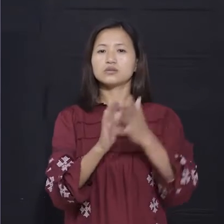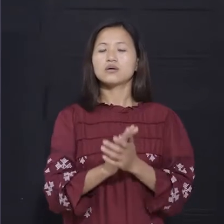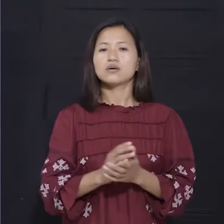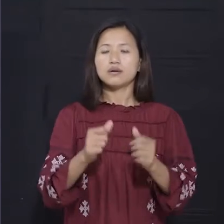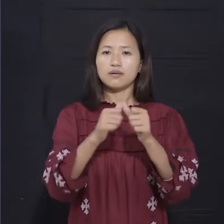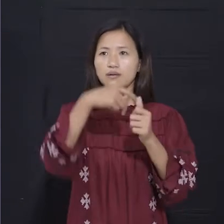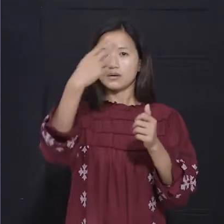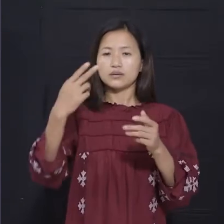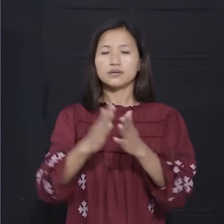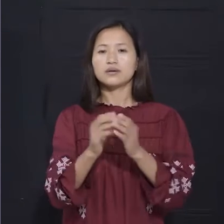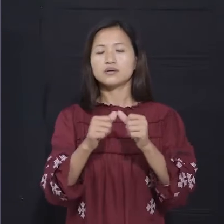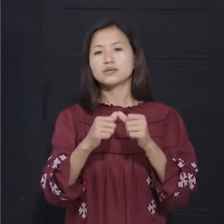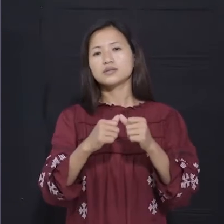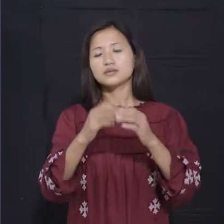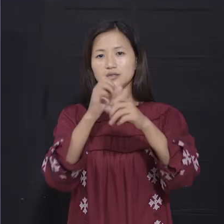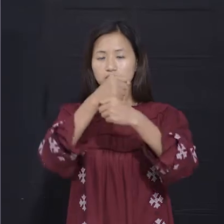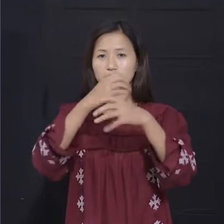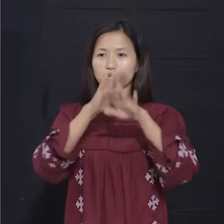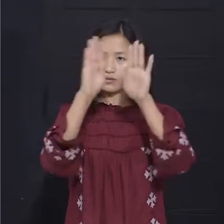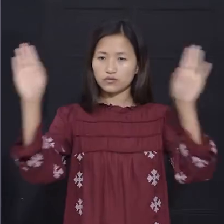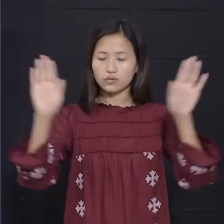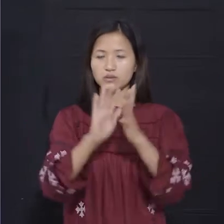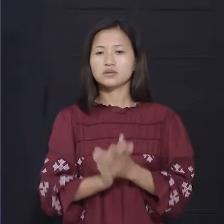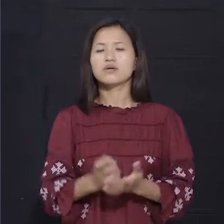and architecture, the religion, and